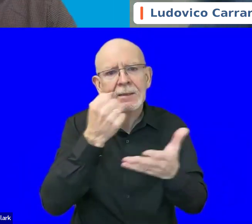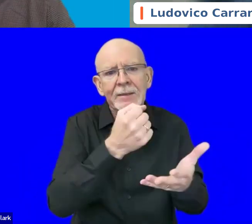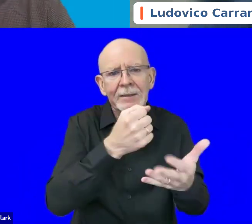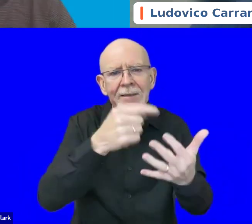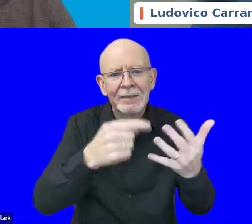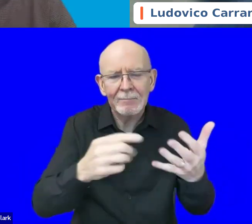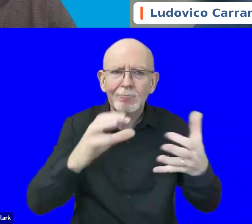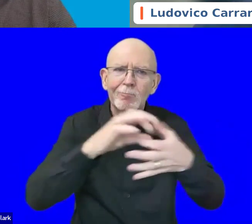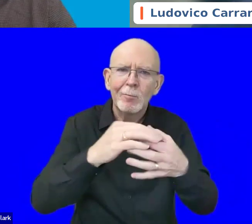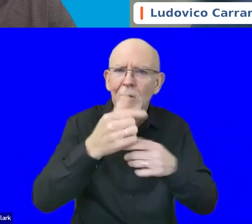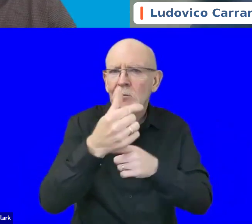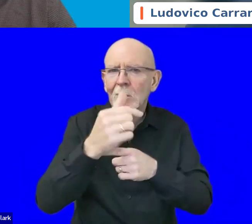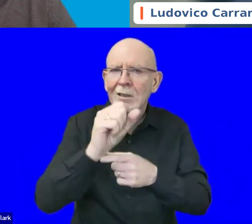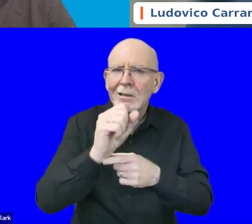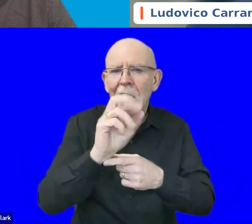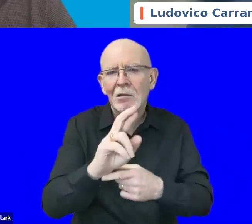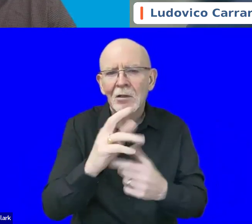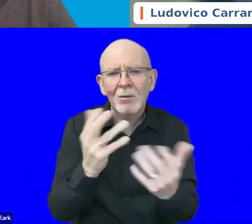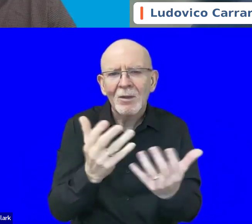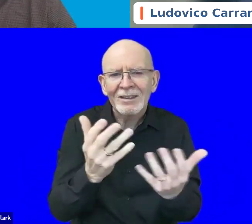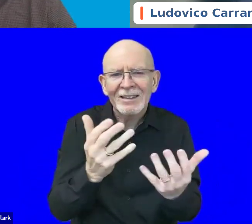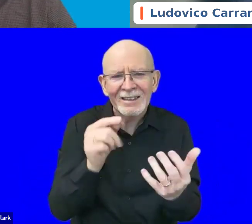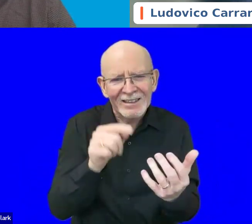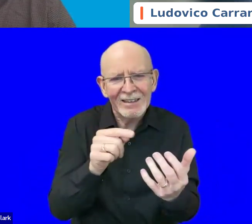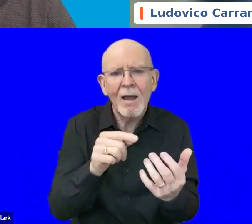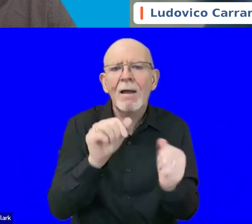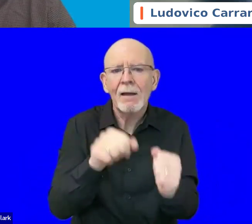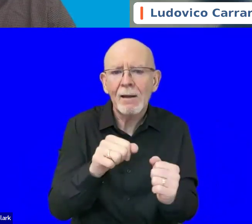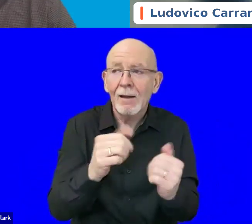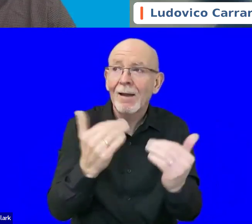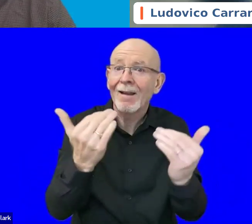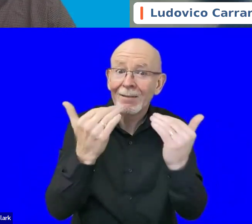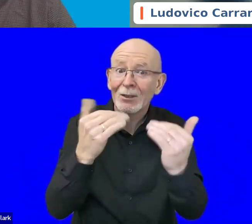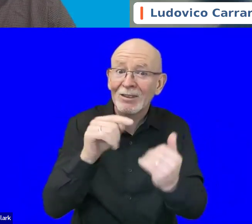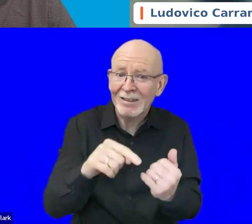that exist across disability type. I don't think there